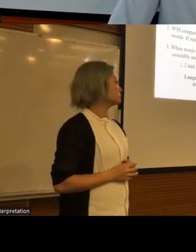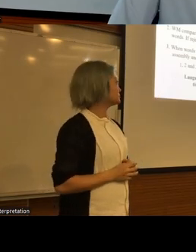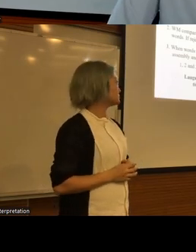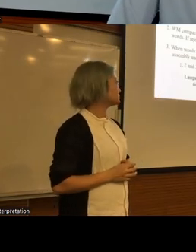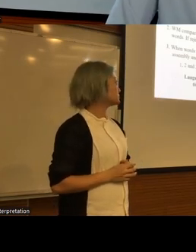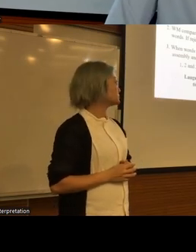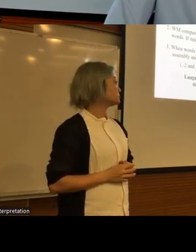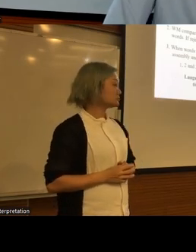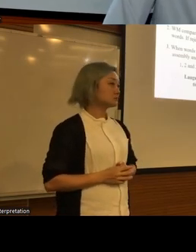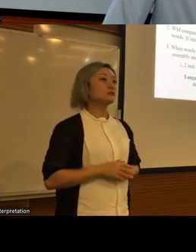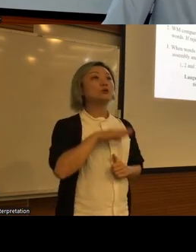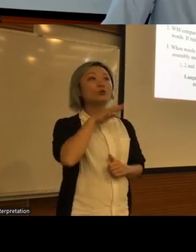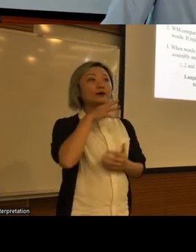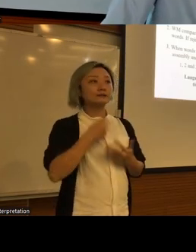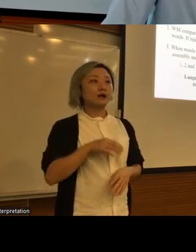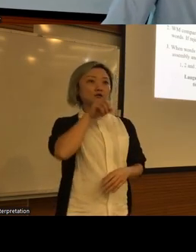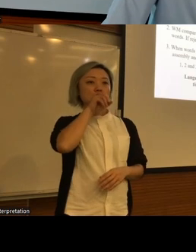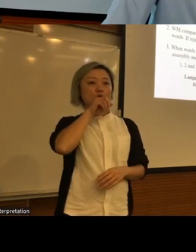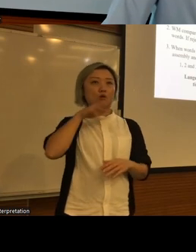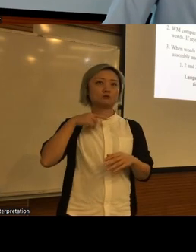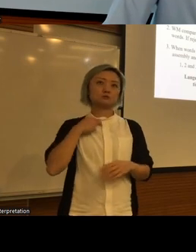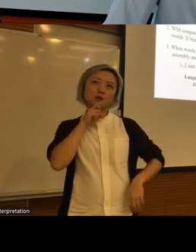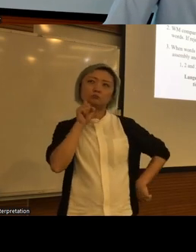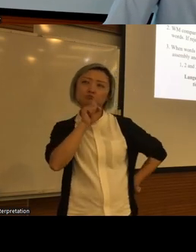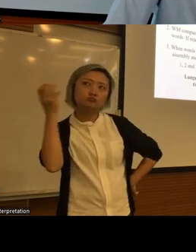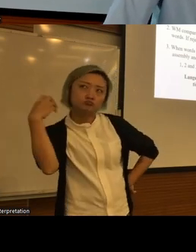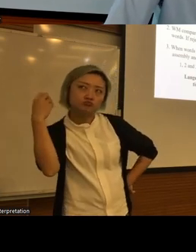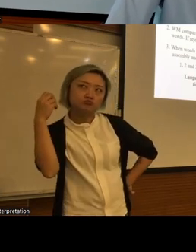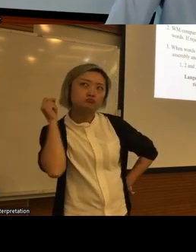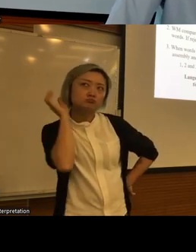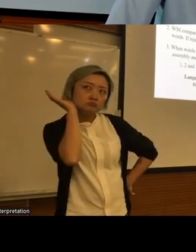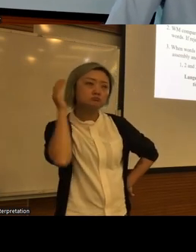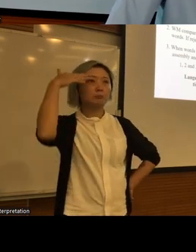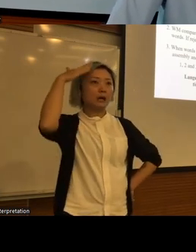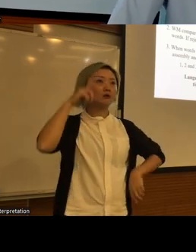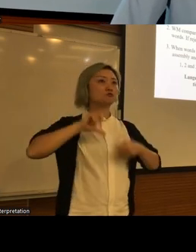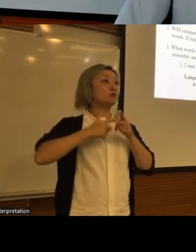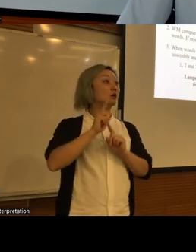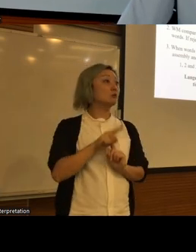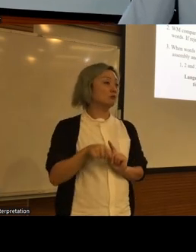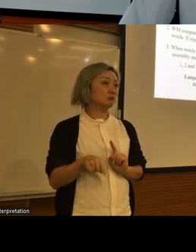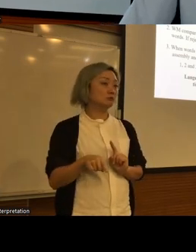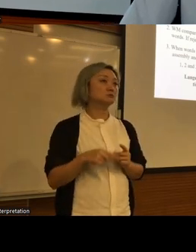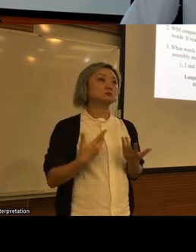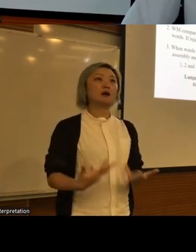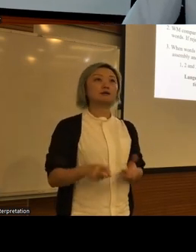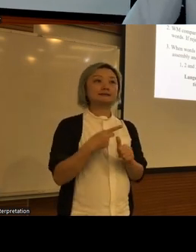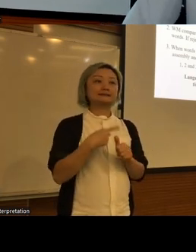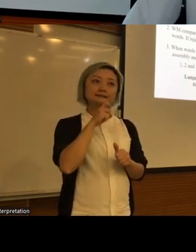What happens in speech comprehension? In speech comprehension, you